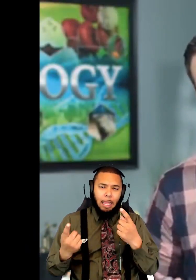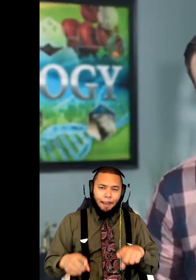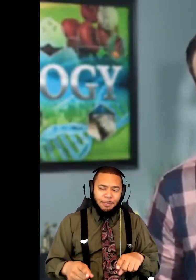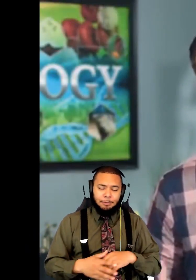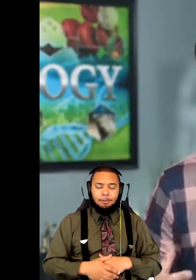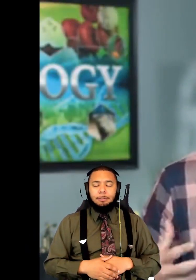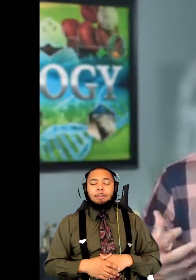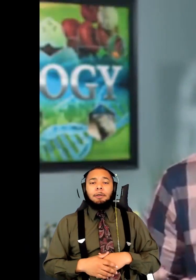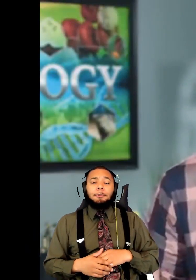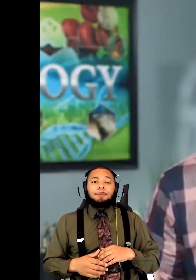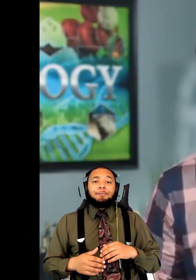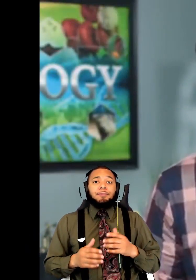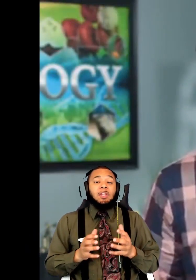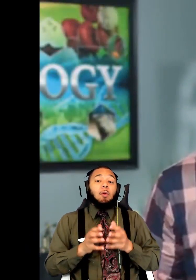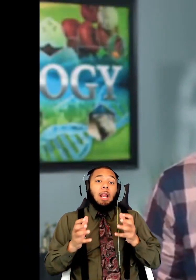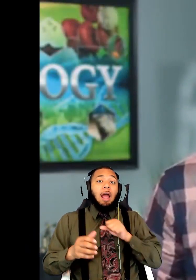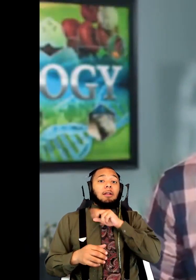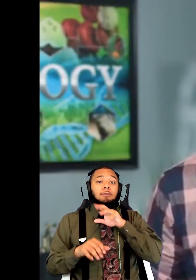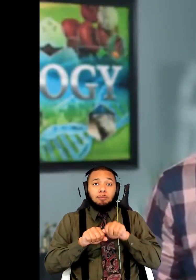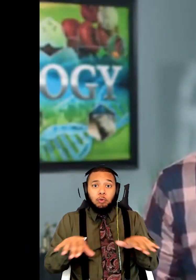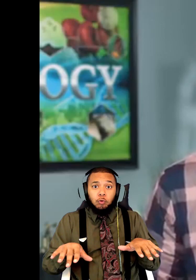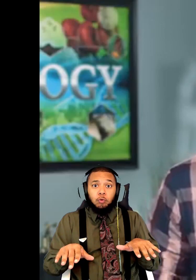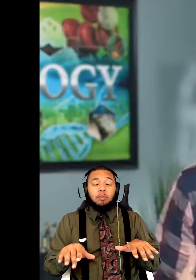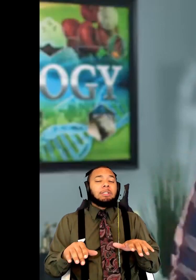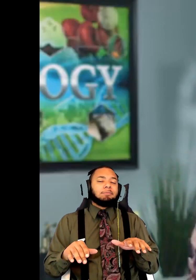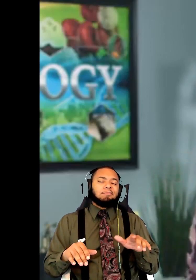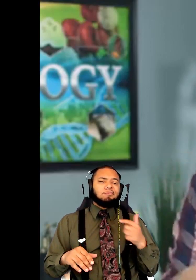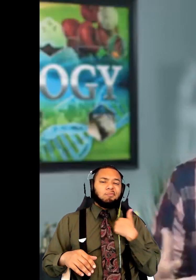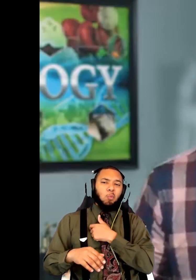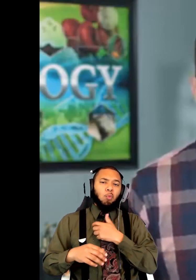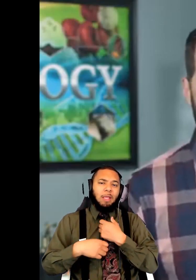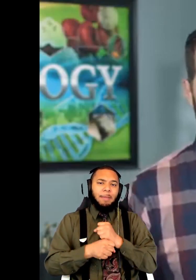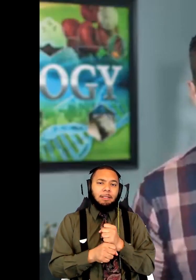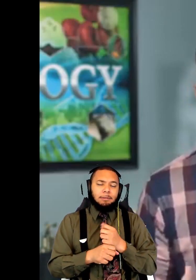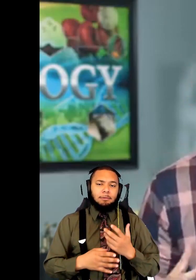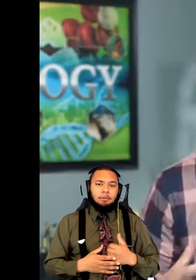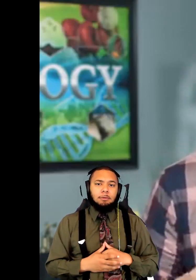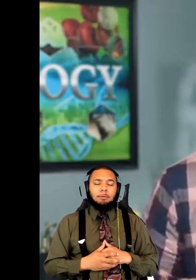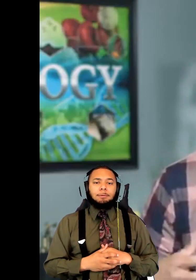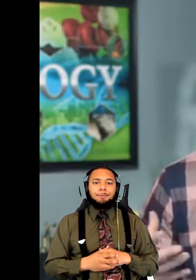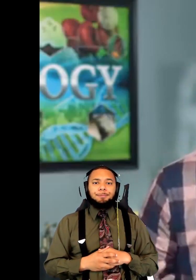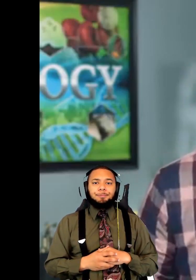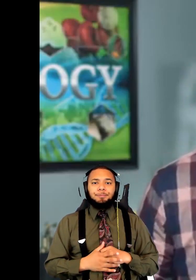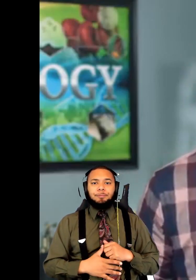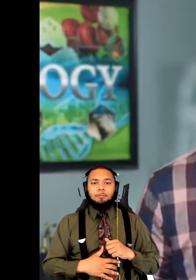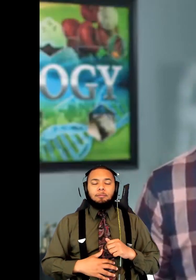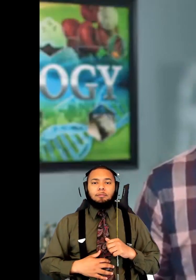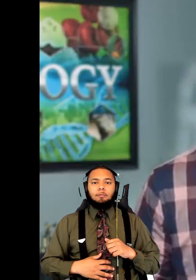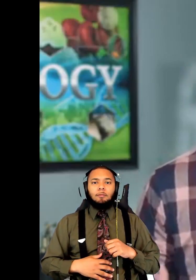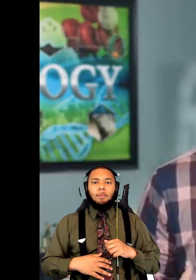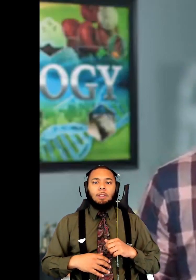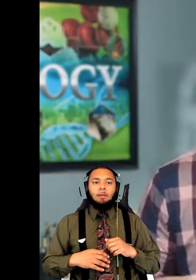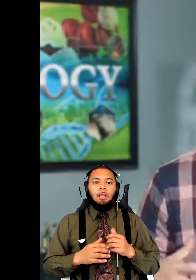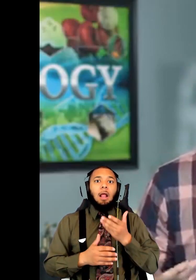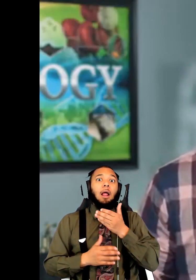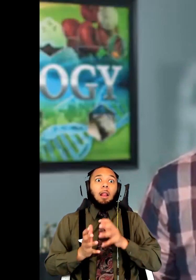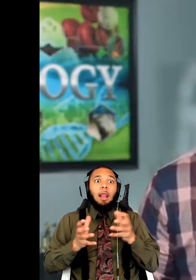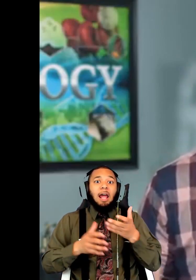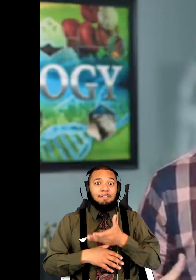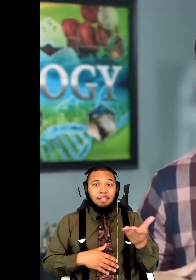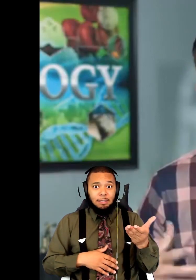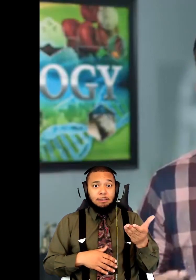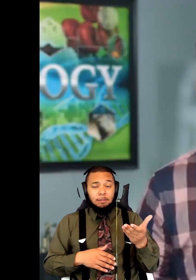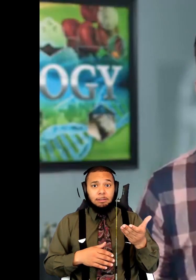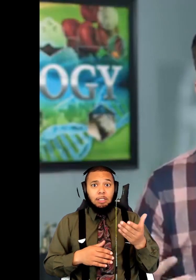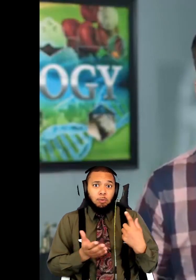ecosystem. So a lot of the pollution, unfortunately, is man-made. Most of the things that we're going to be talking about today have their roots